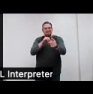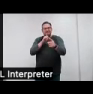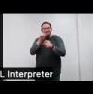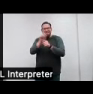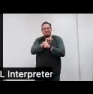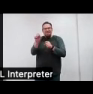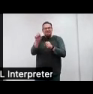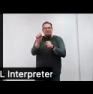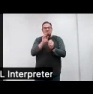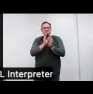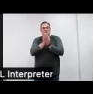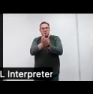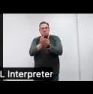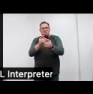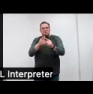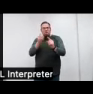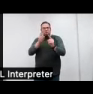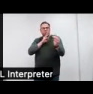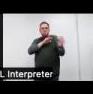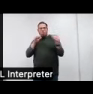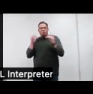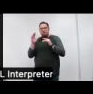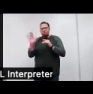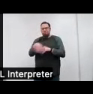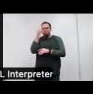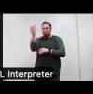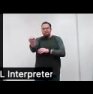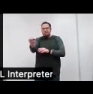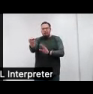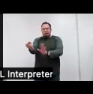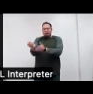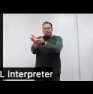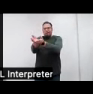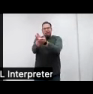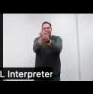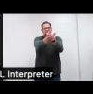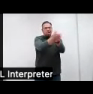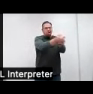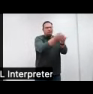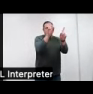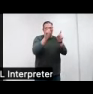Ships from the war. They place them to test how effective